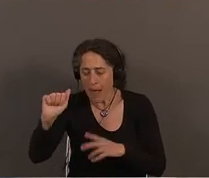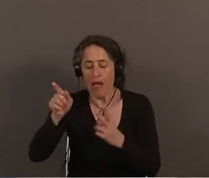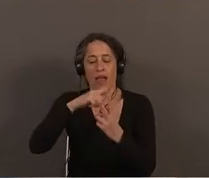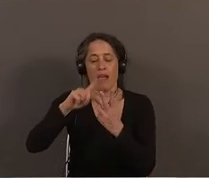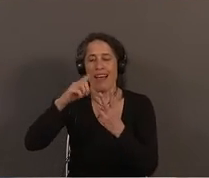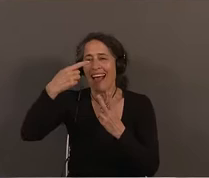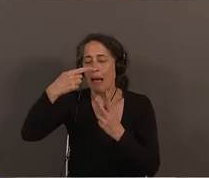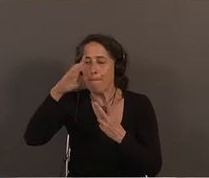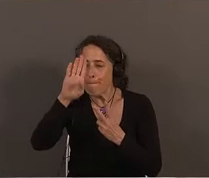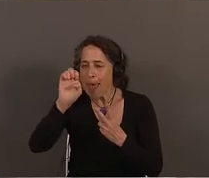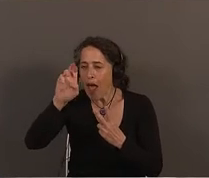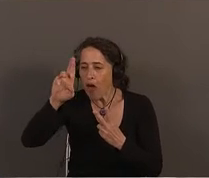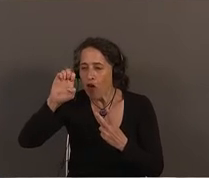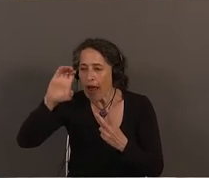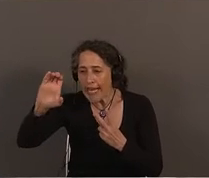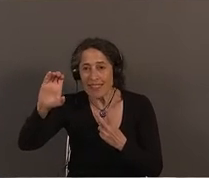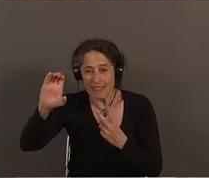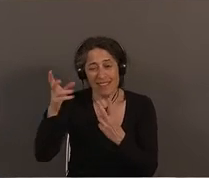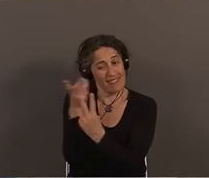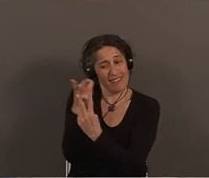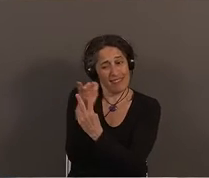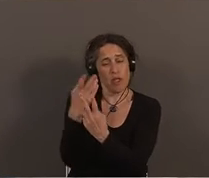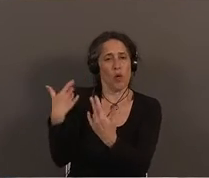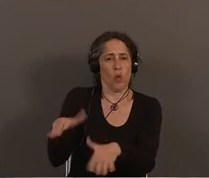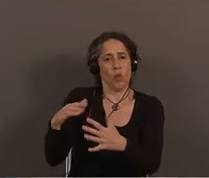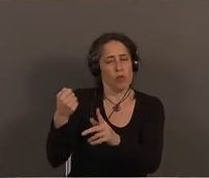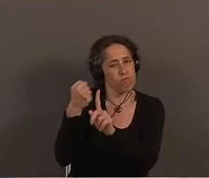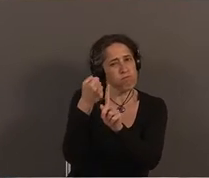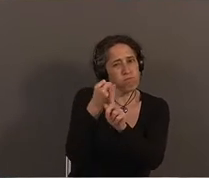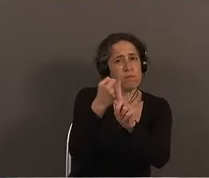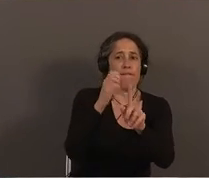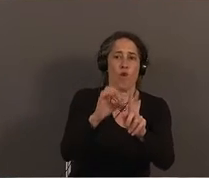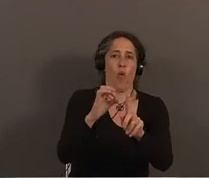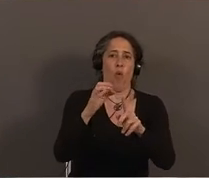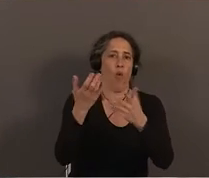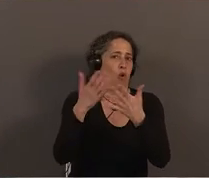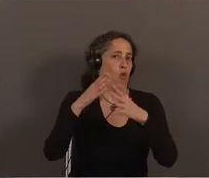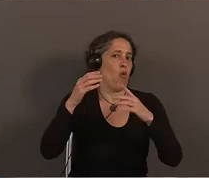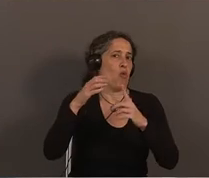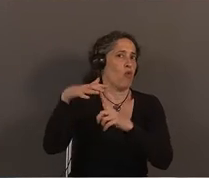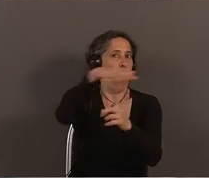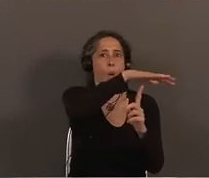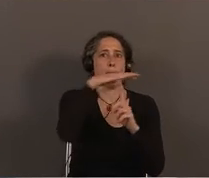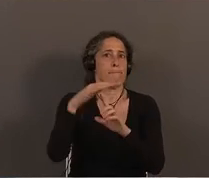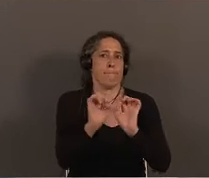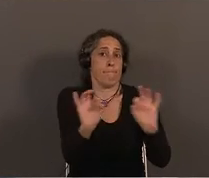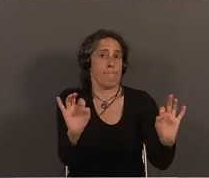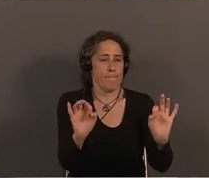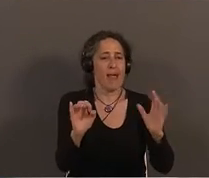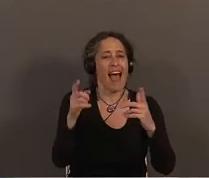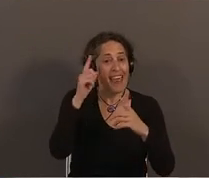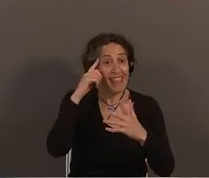that we had, I think, why we managed to get the success was that in the room when we were discussing in the trilogues